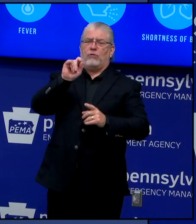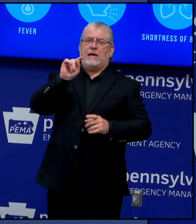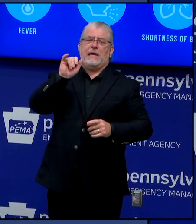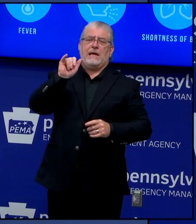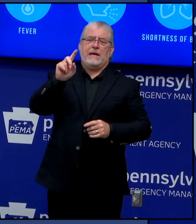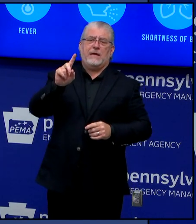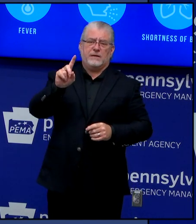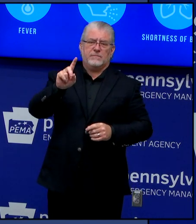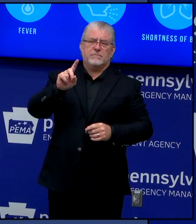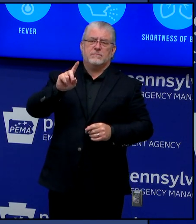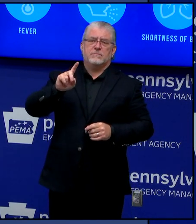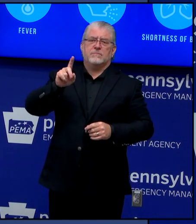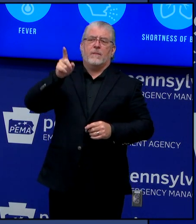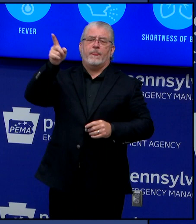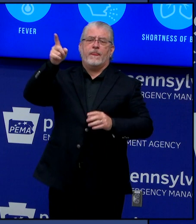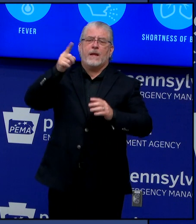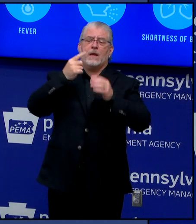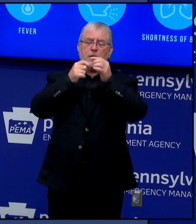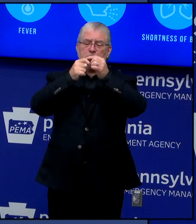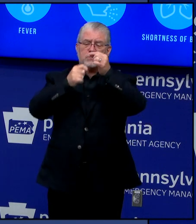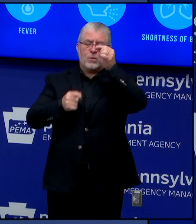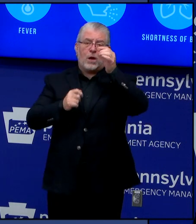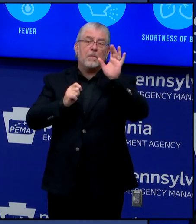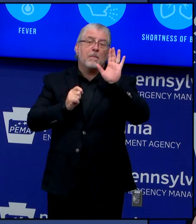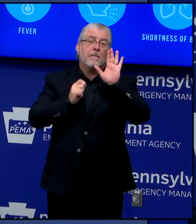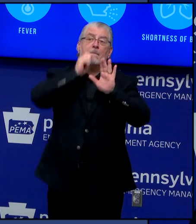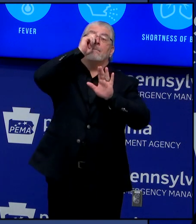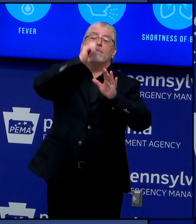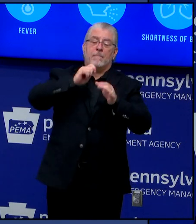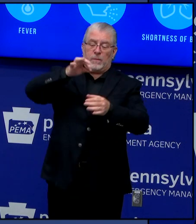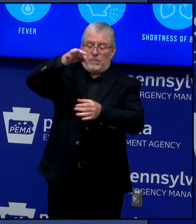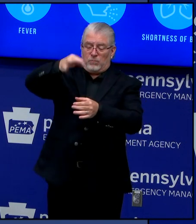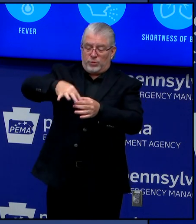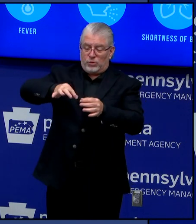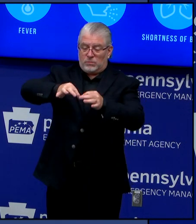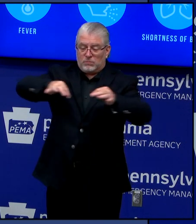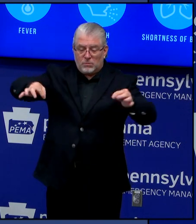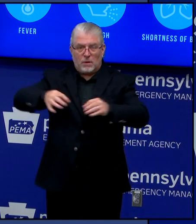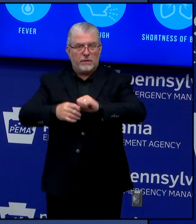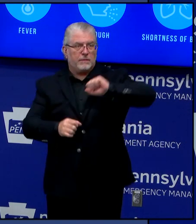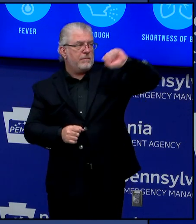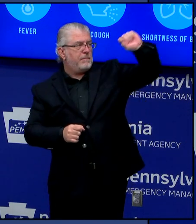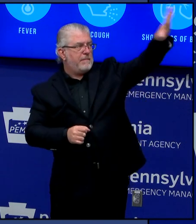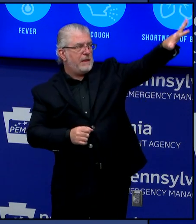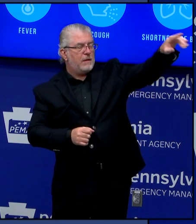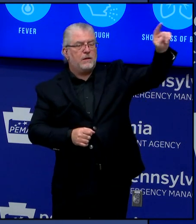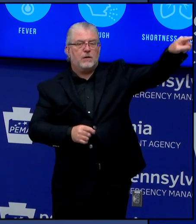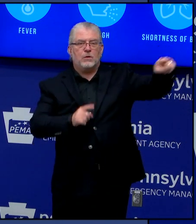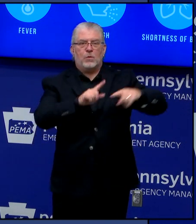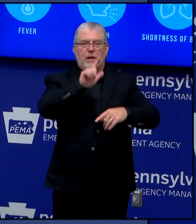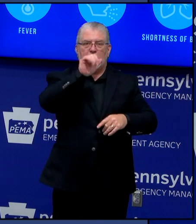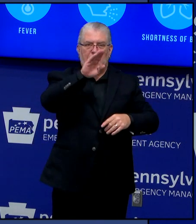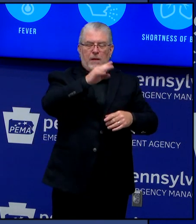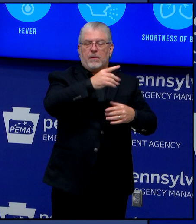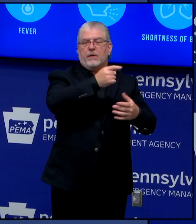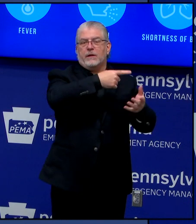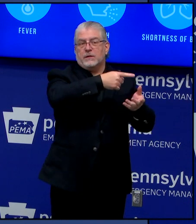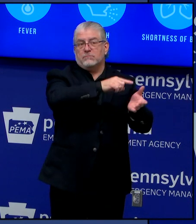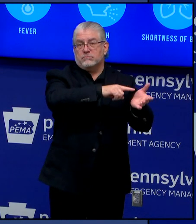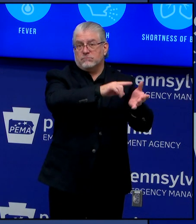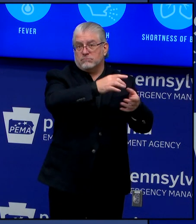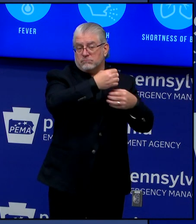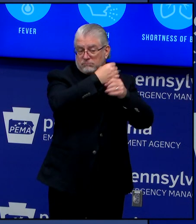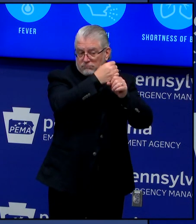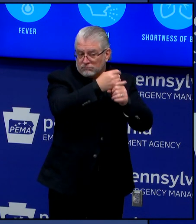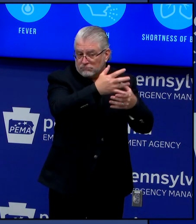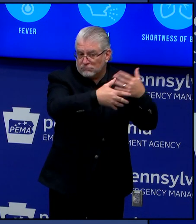obtaining the specimen and then sending it to a commercial laboratory, and all of those results are inputted into our data system, NEDS.